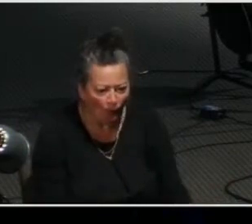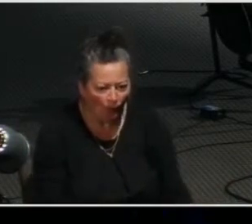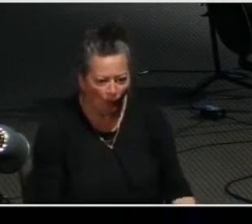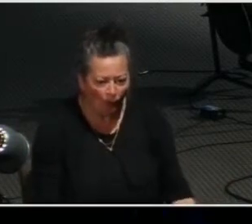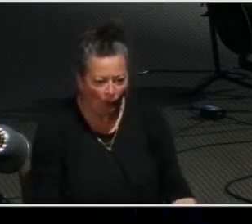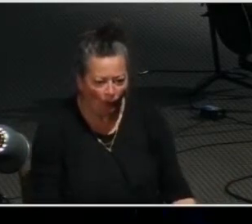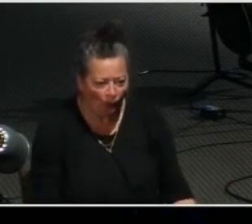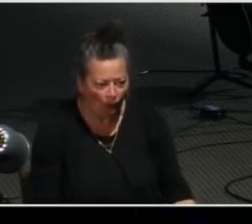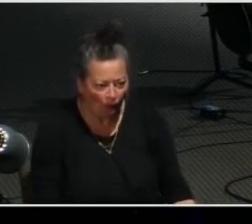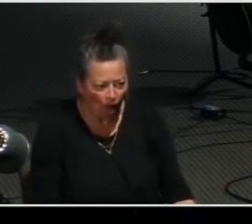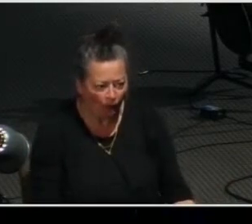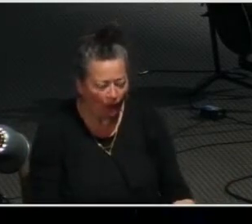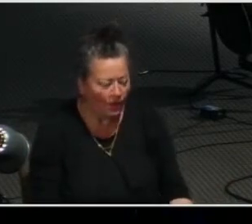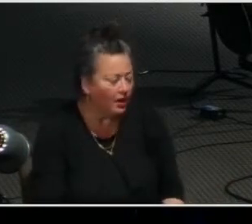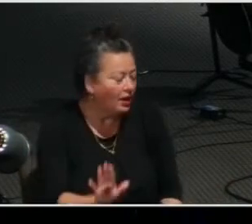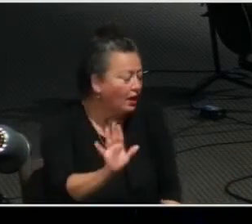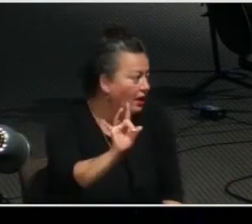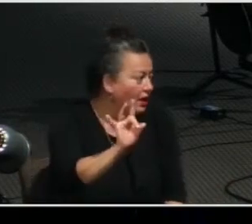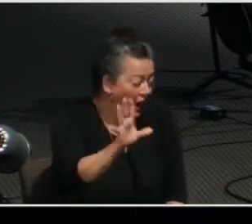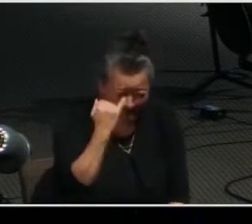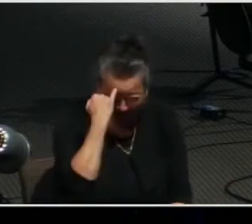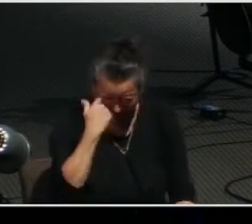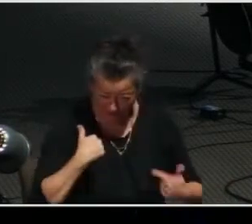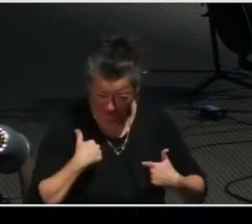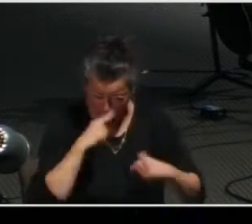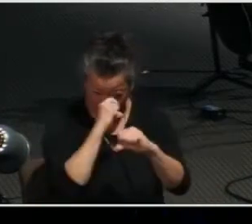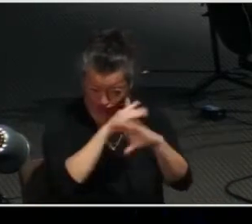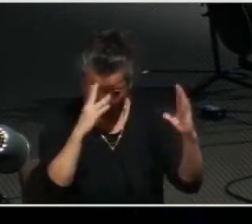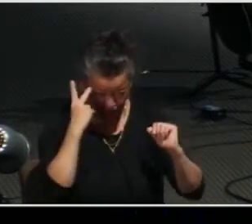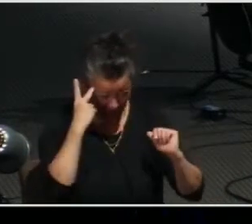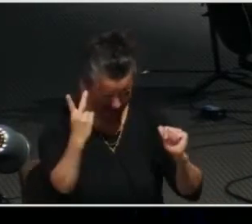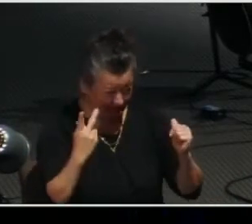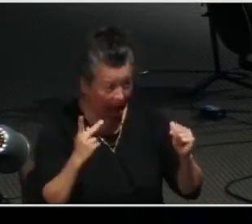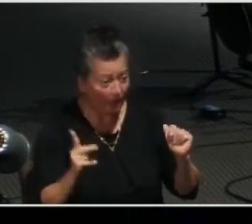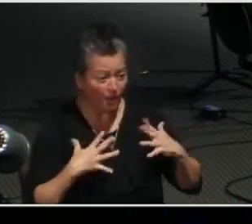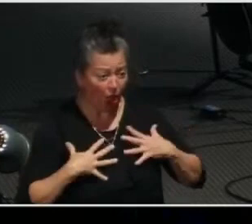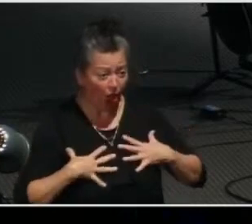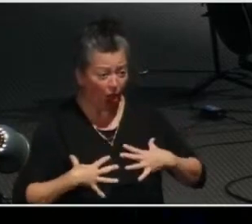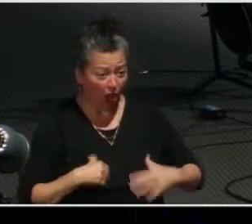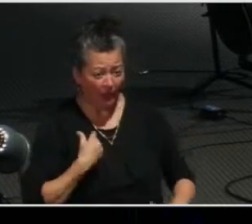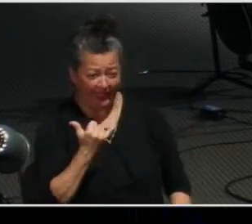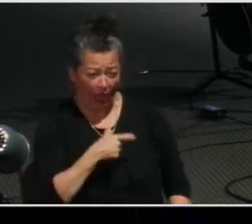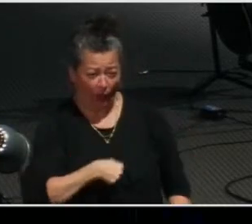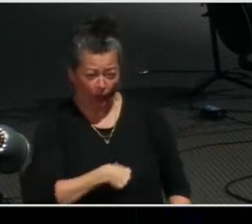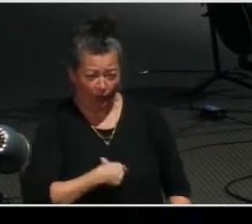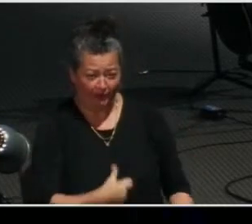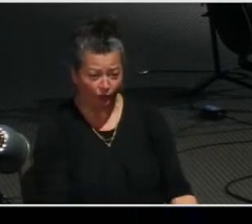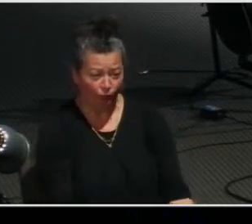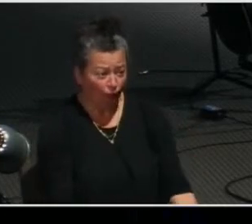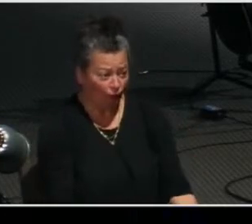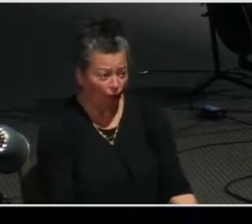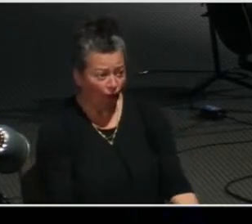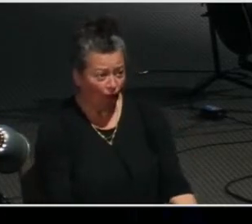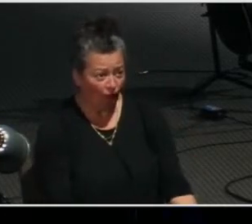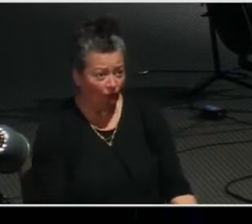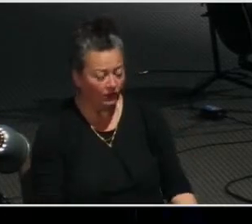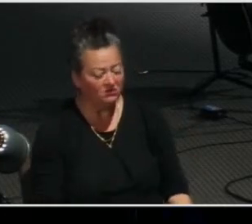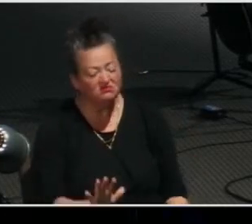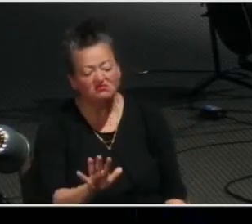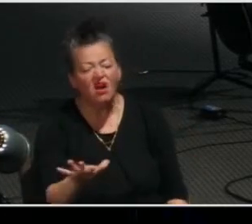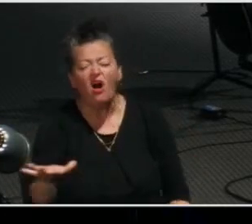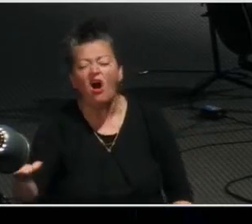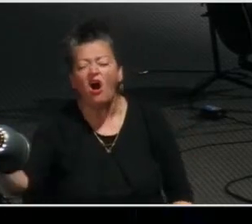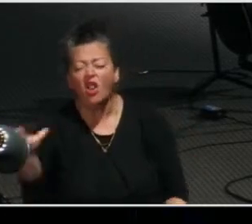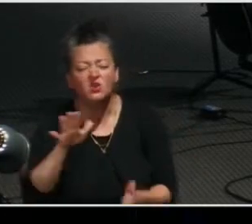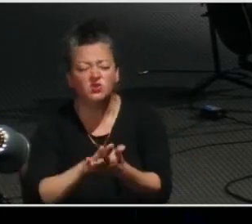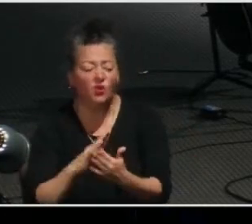me walking around in that band suit. The entire school made fun of our band